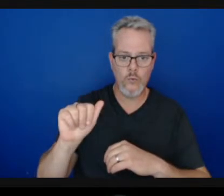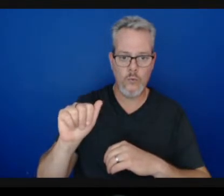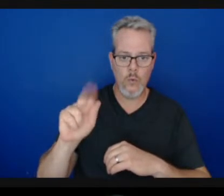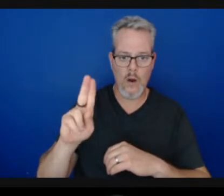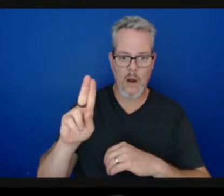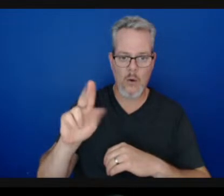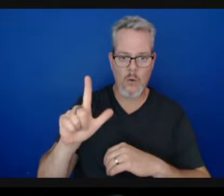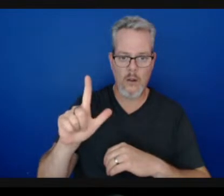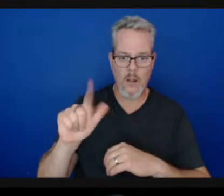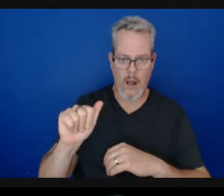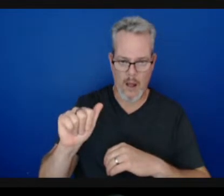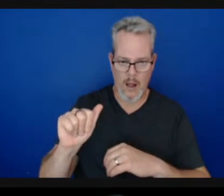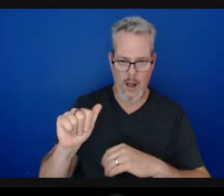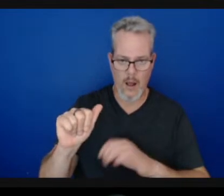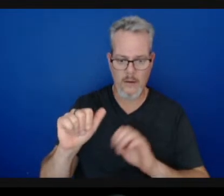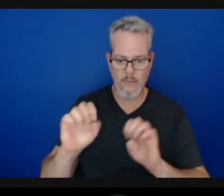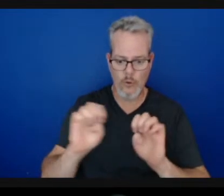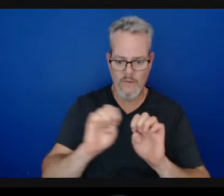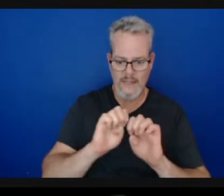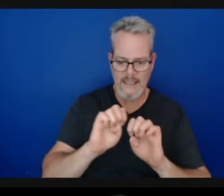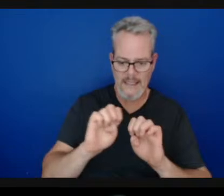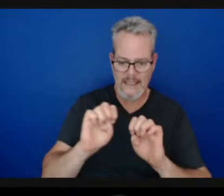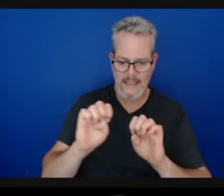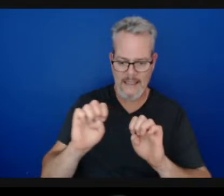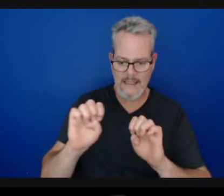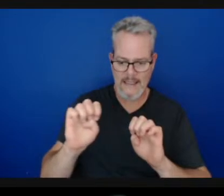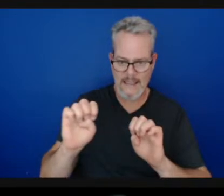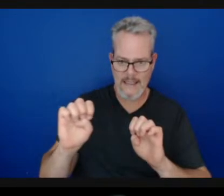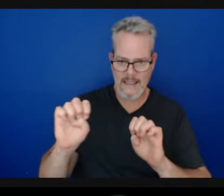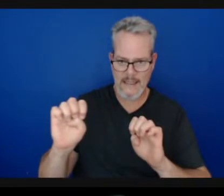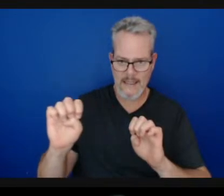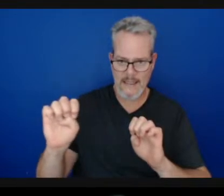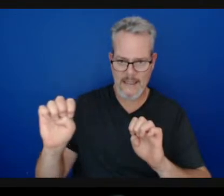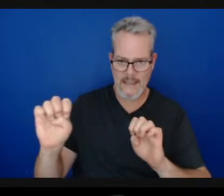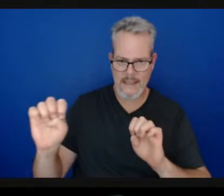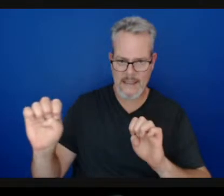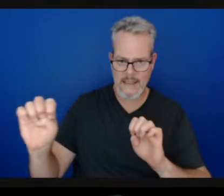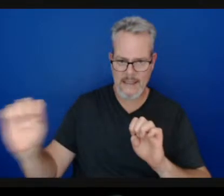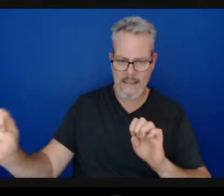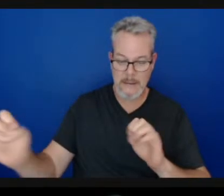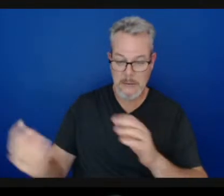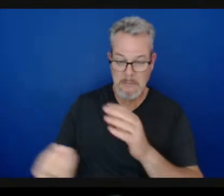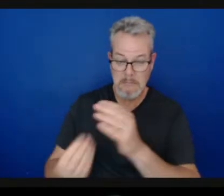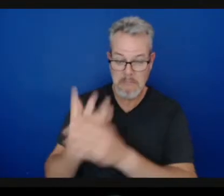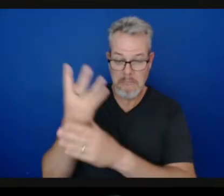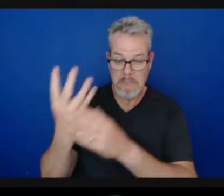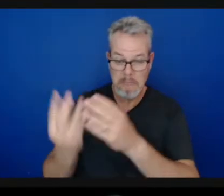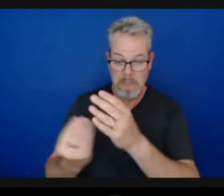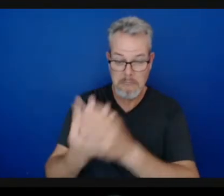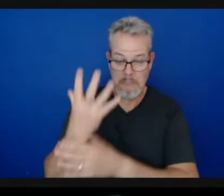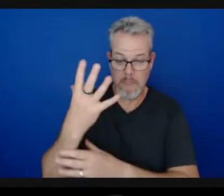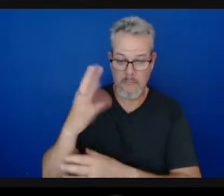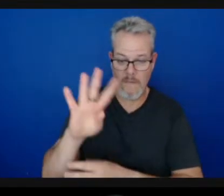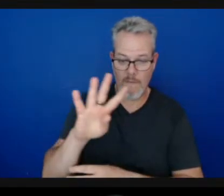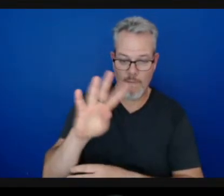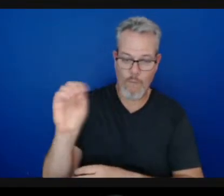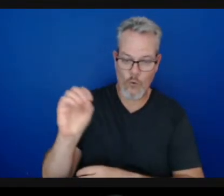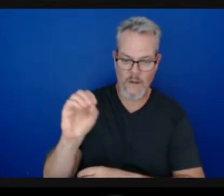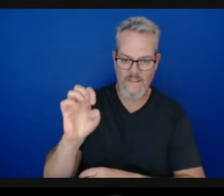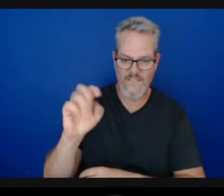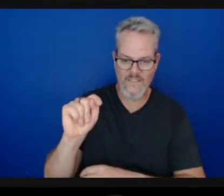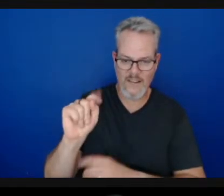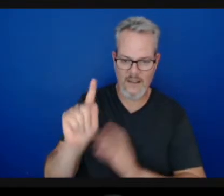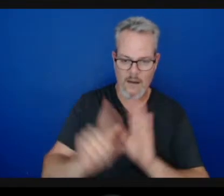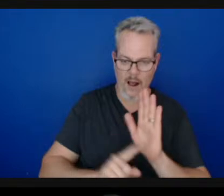started going eastwards. The curtain of lava, with about 40 feet high, fed a flow that blocked that road. Fishers then went